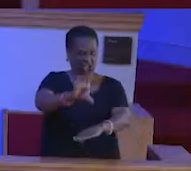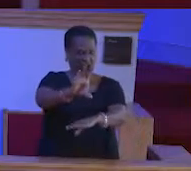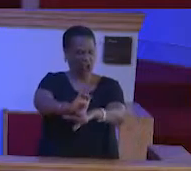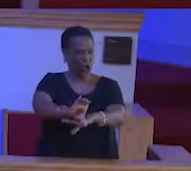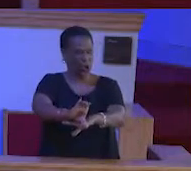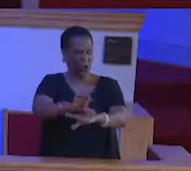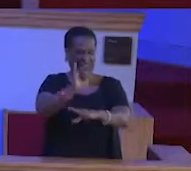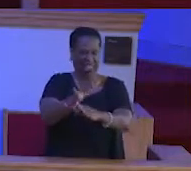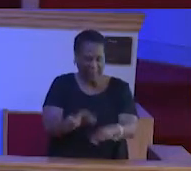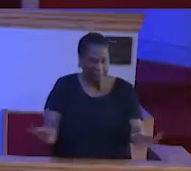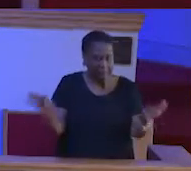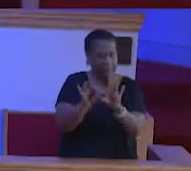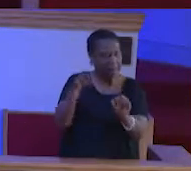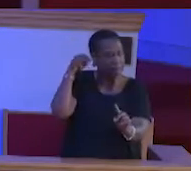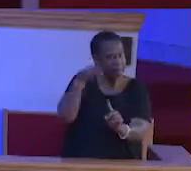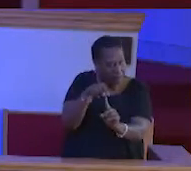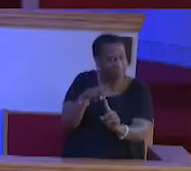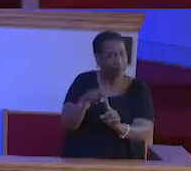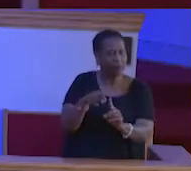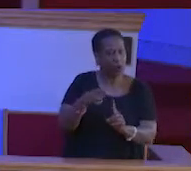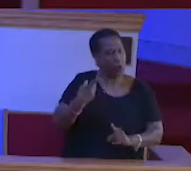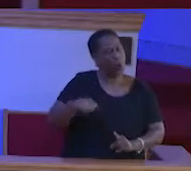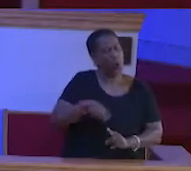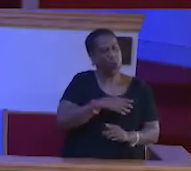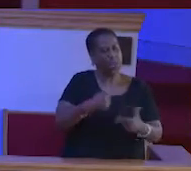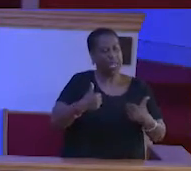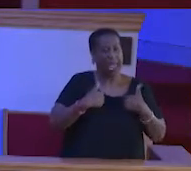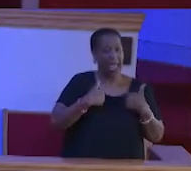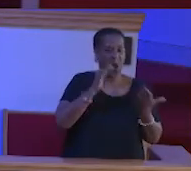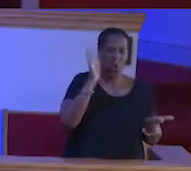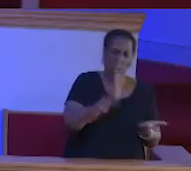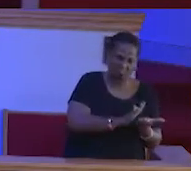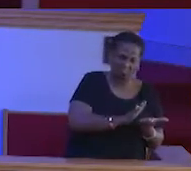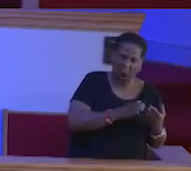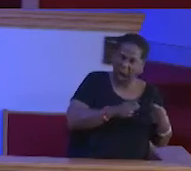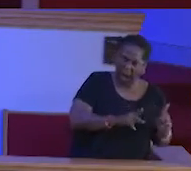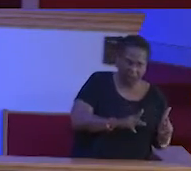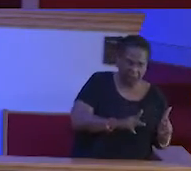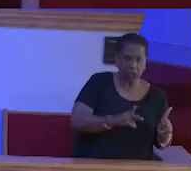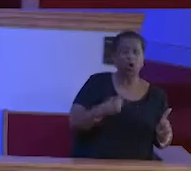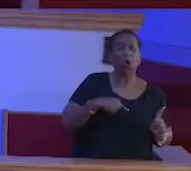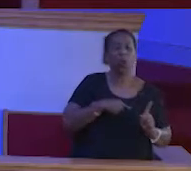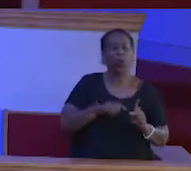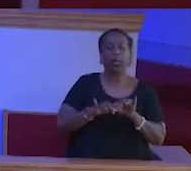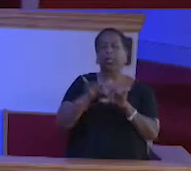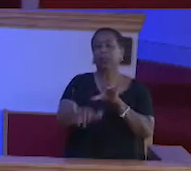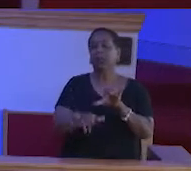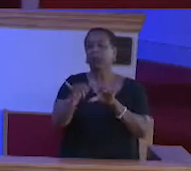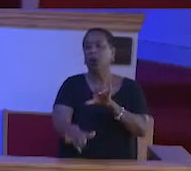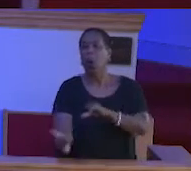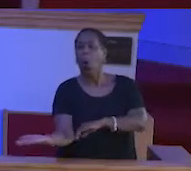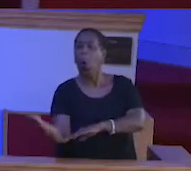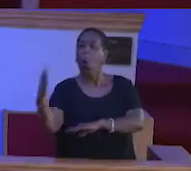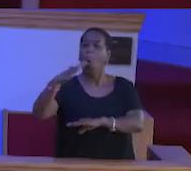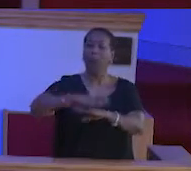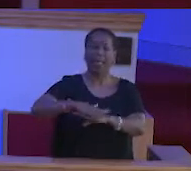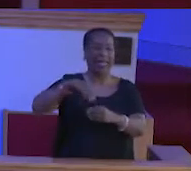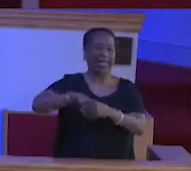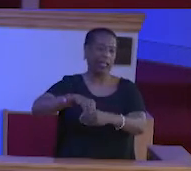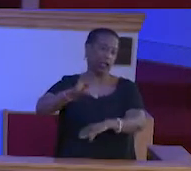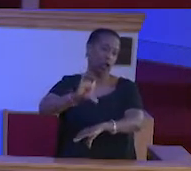so central that when we had less options, we spent all day in